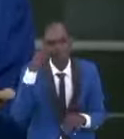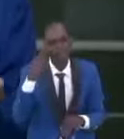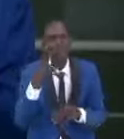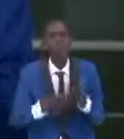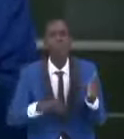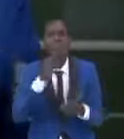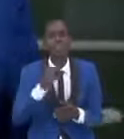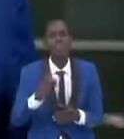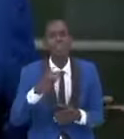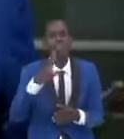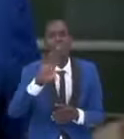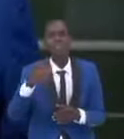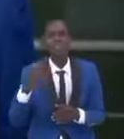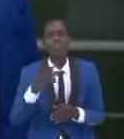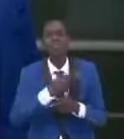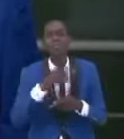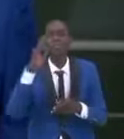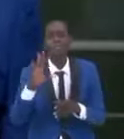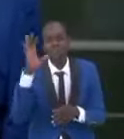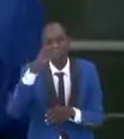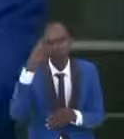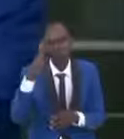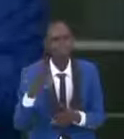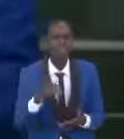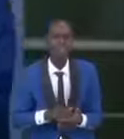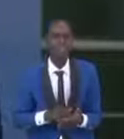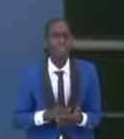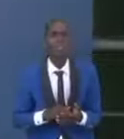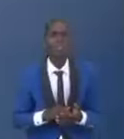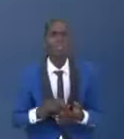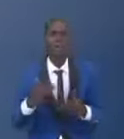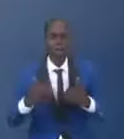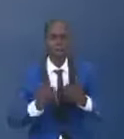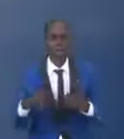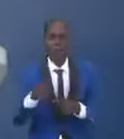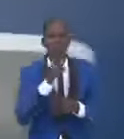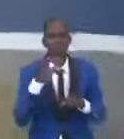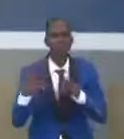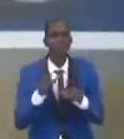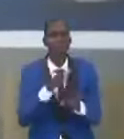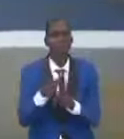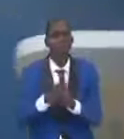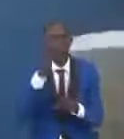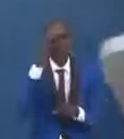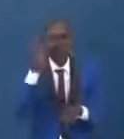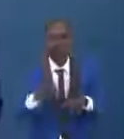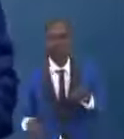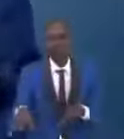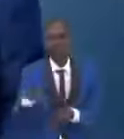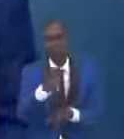for again? What's Oyedepo looking for again? Haven't they done enough? Shouldn't they just go and